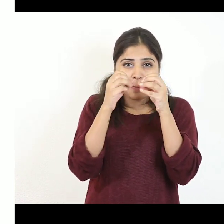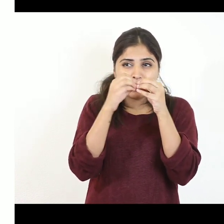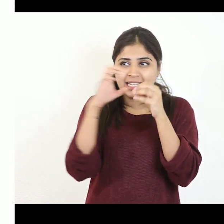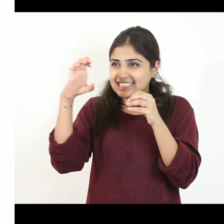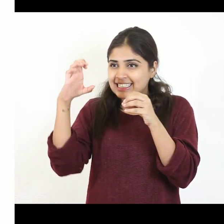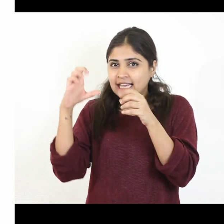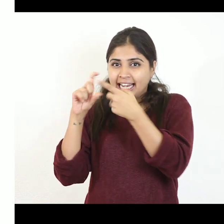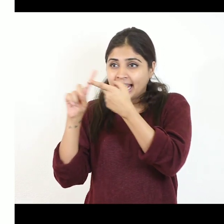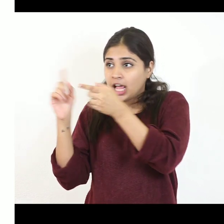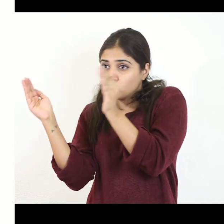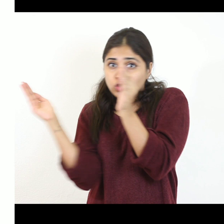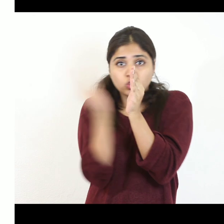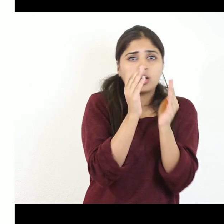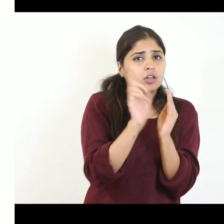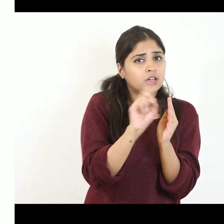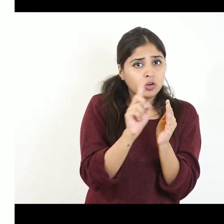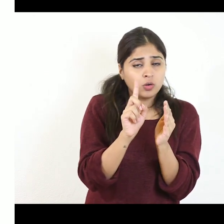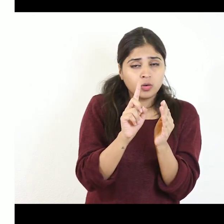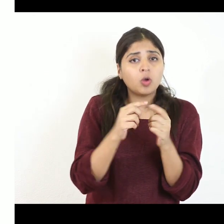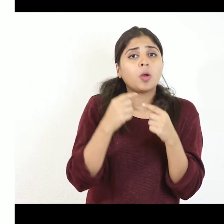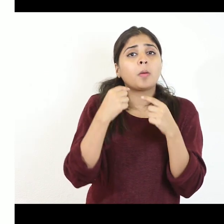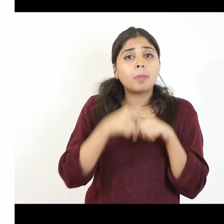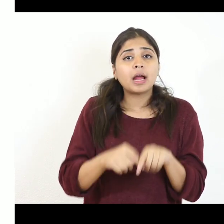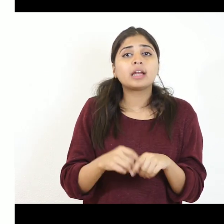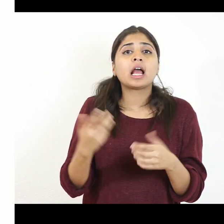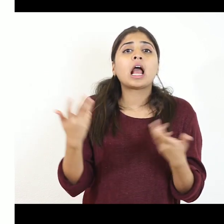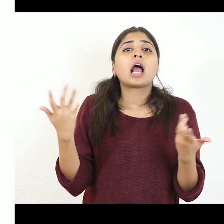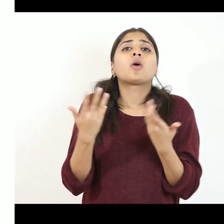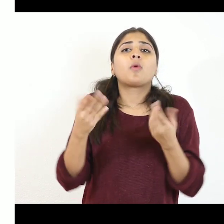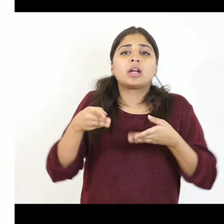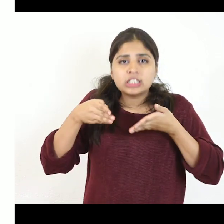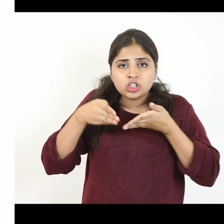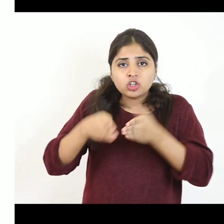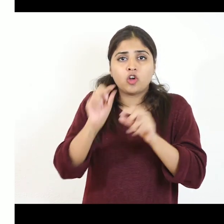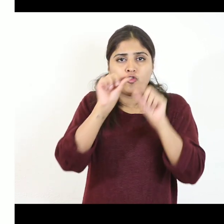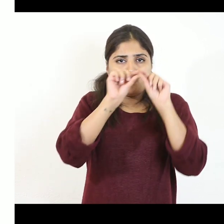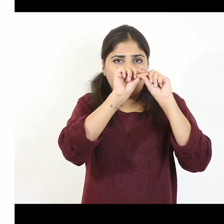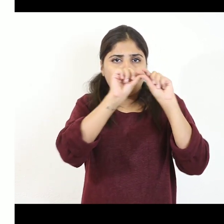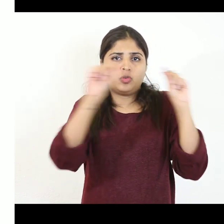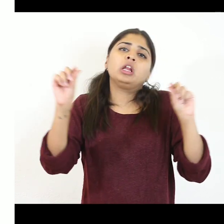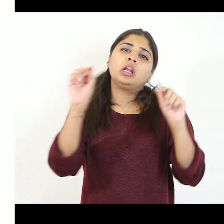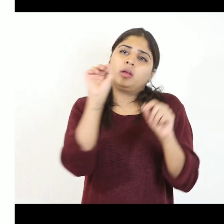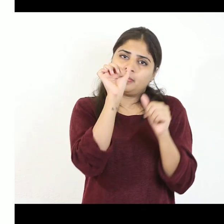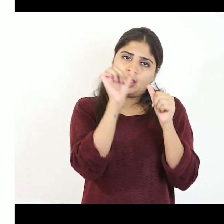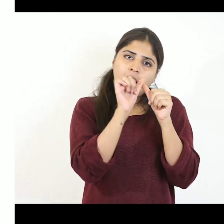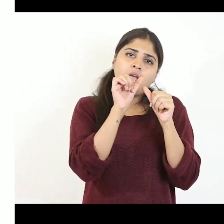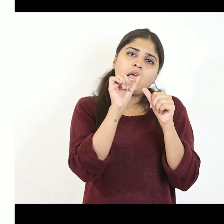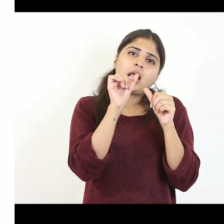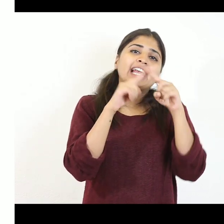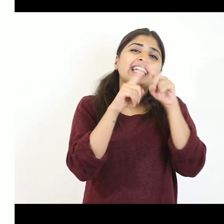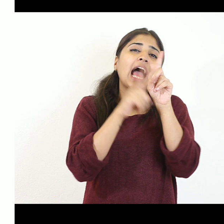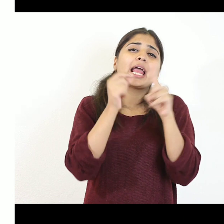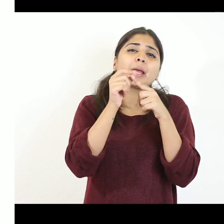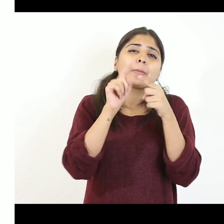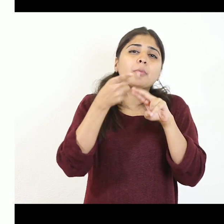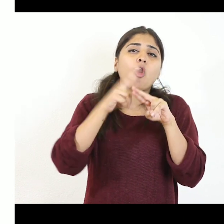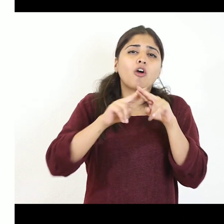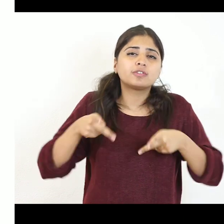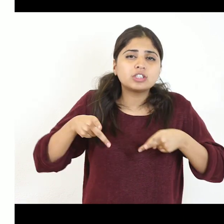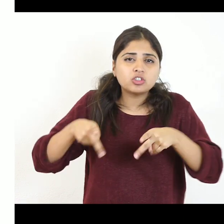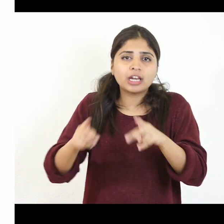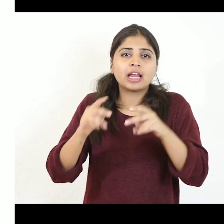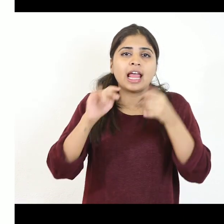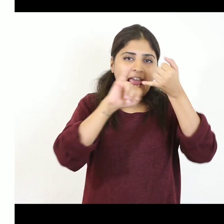always abbreviated. Use ST not street, DR not